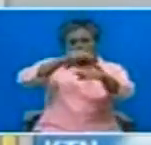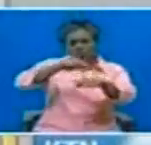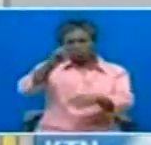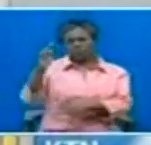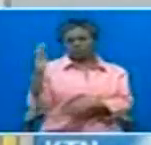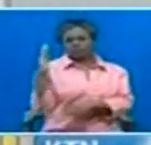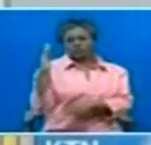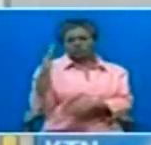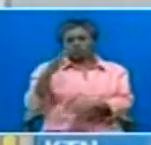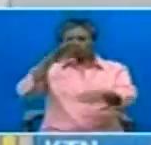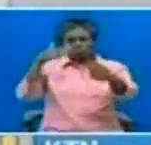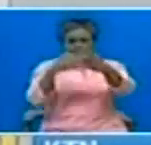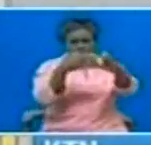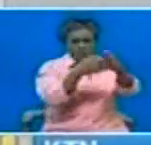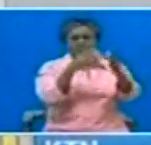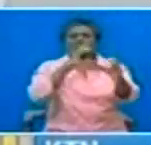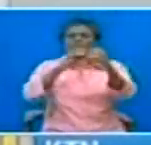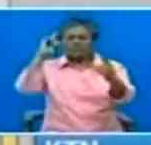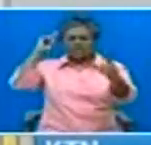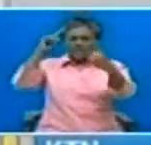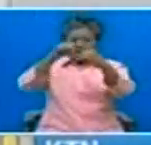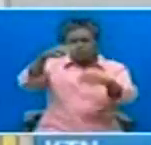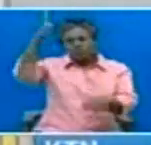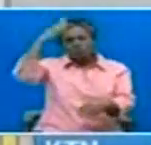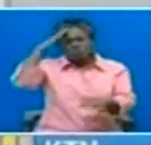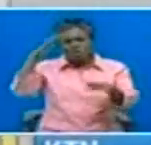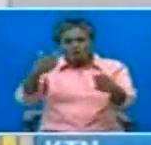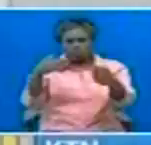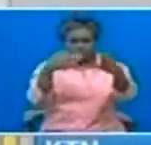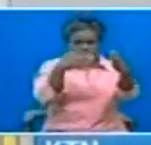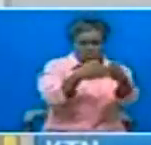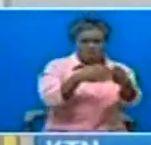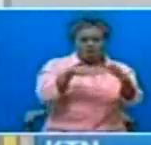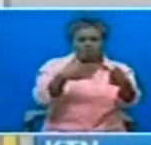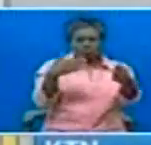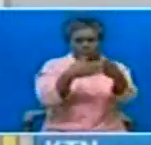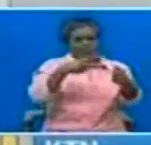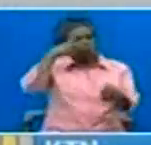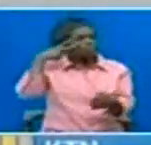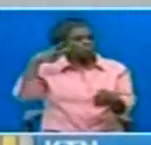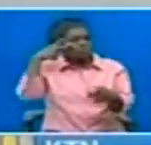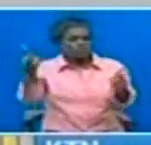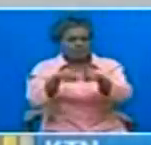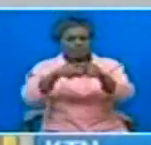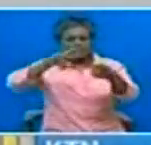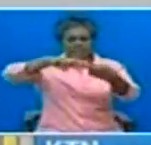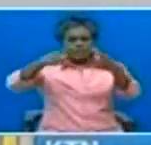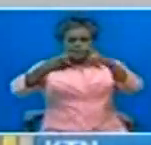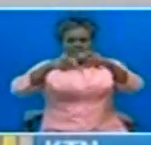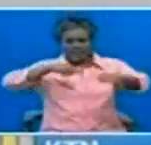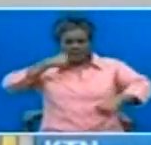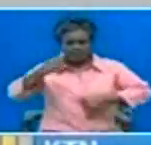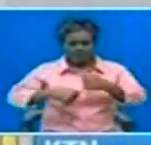to intercept communications for purposes of detecting, deterring, and disrupting terrorism and related